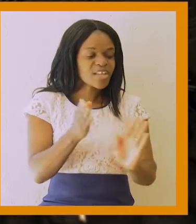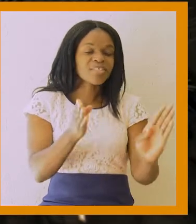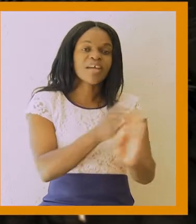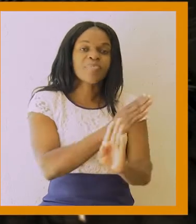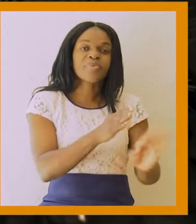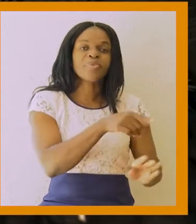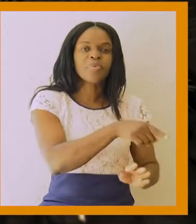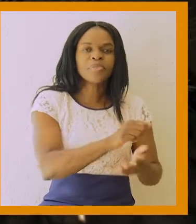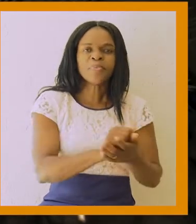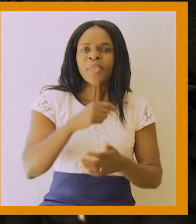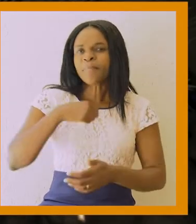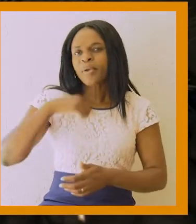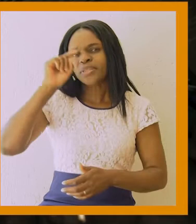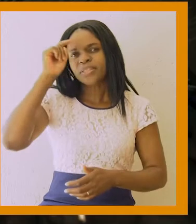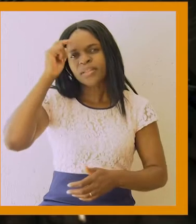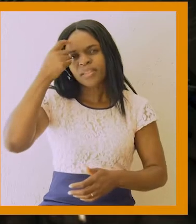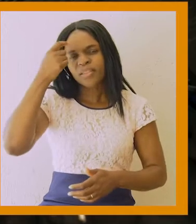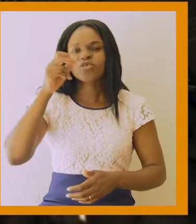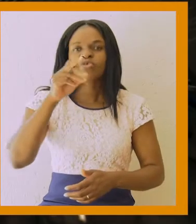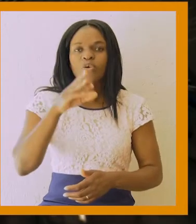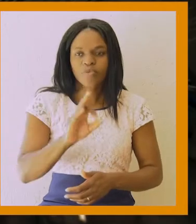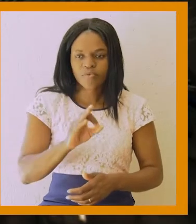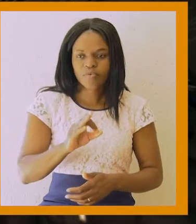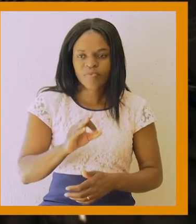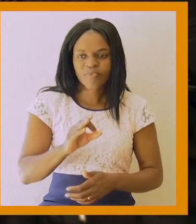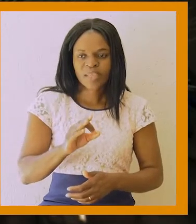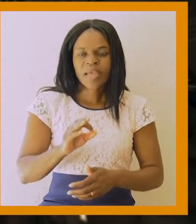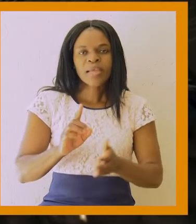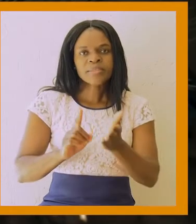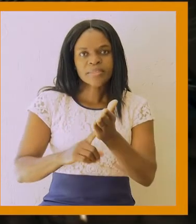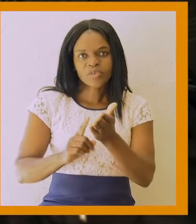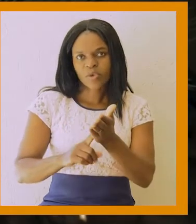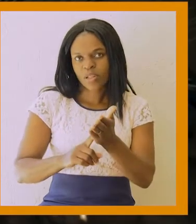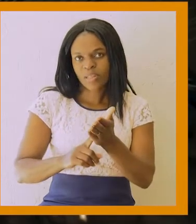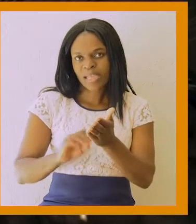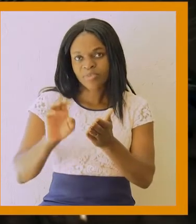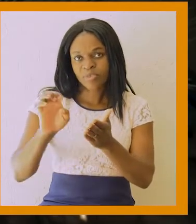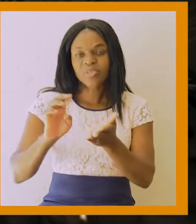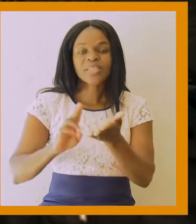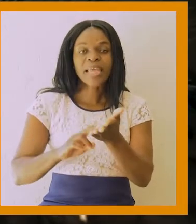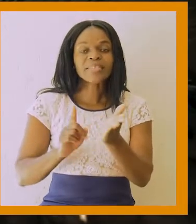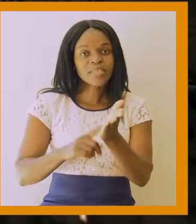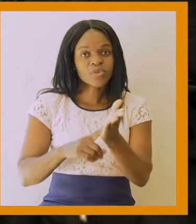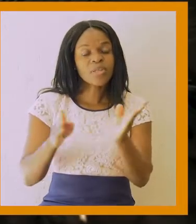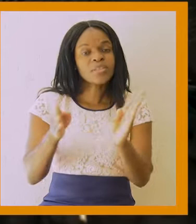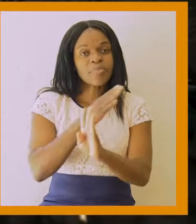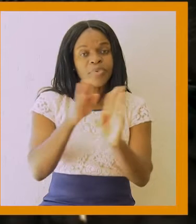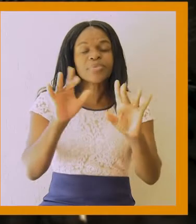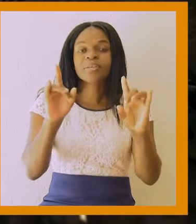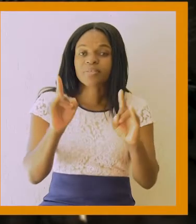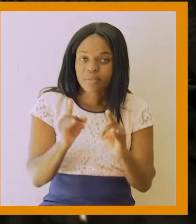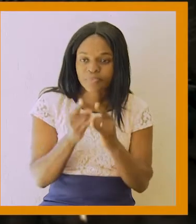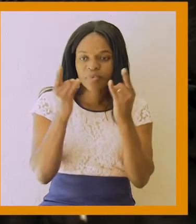are vulnerable. I was thinking of a situation whereby when sexual exploitation and